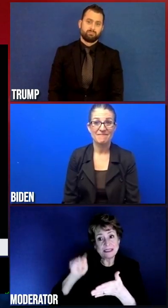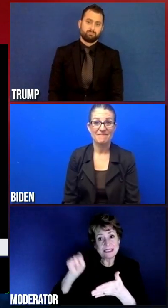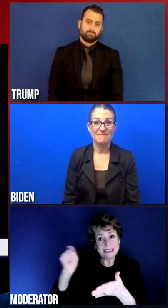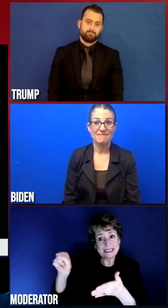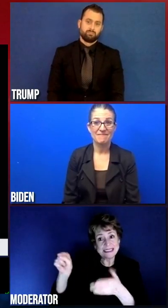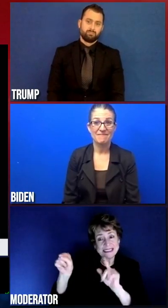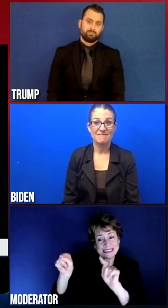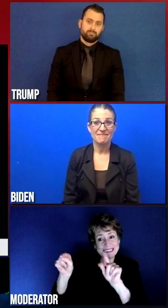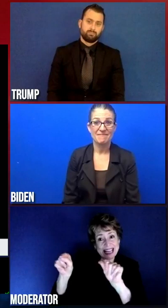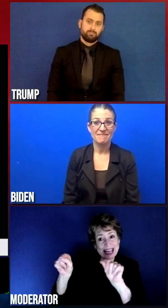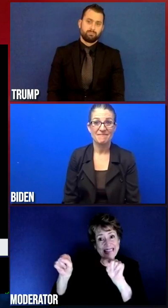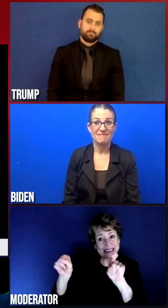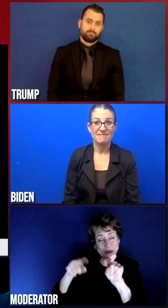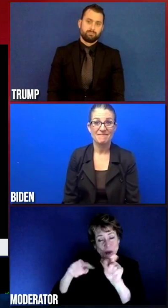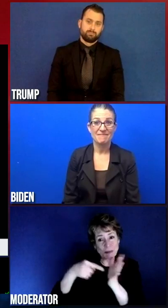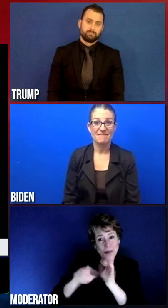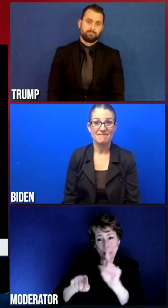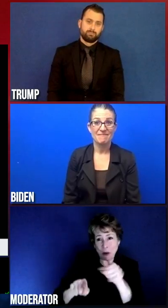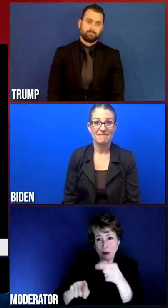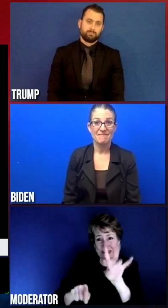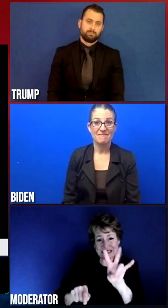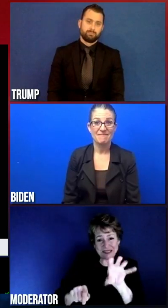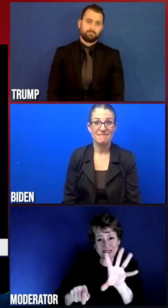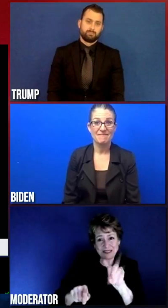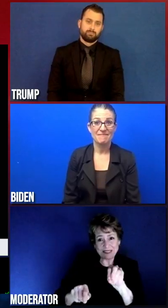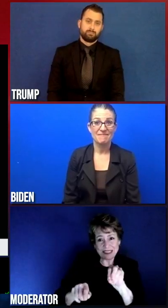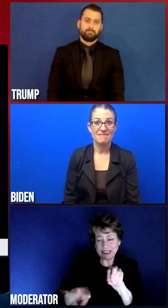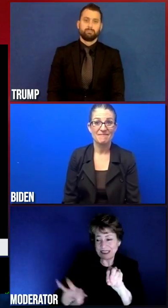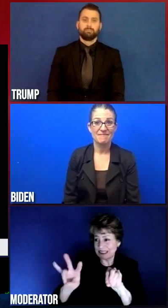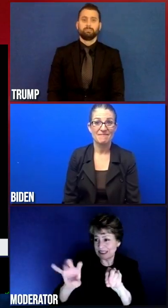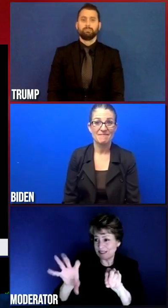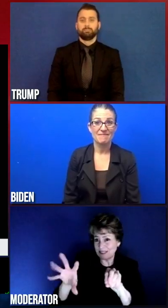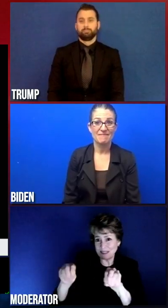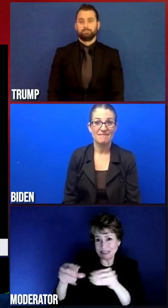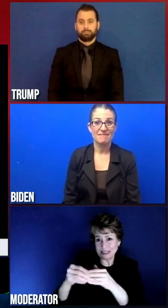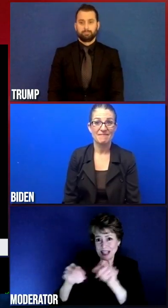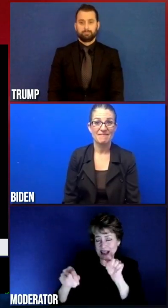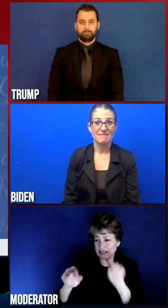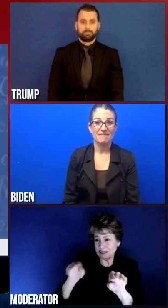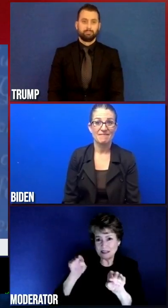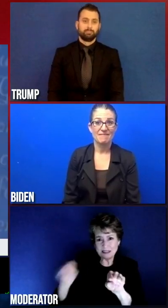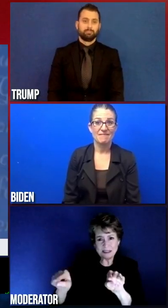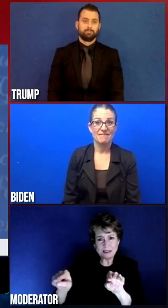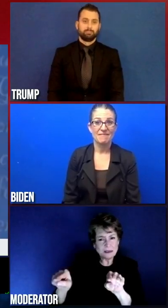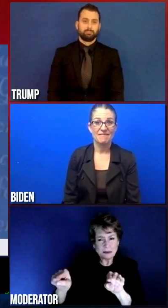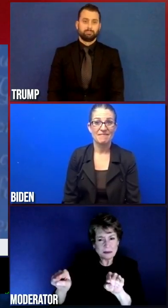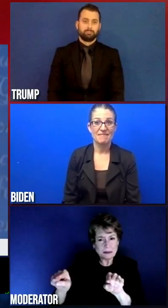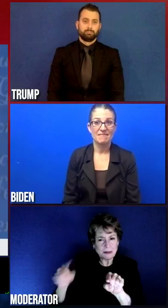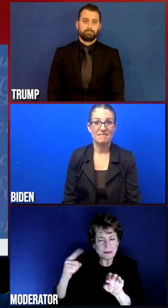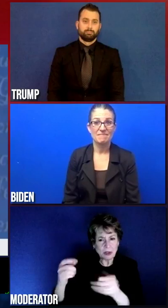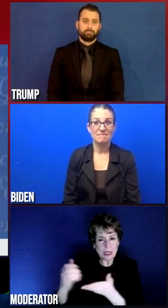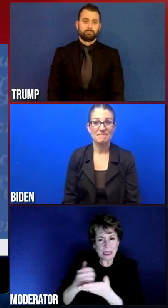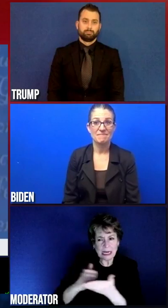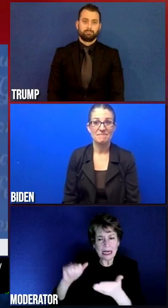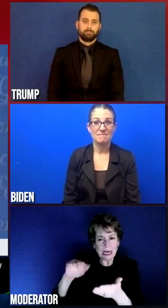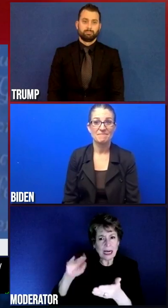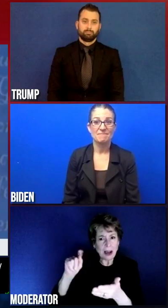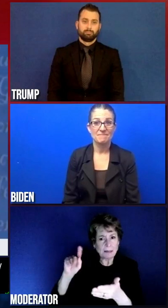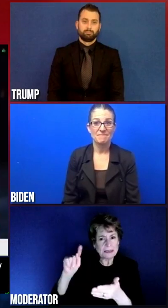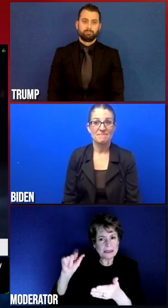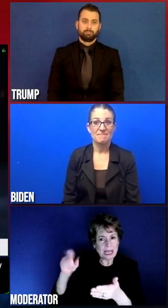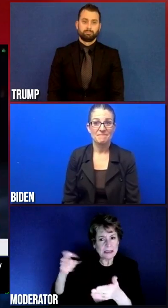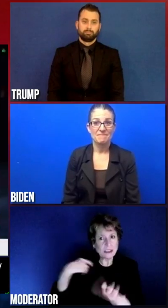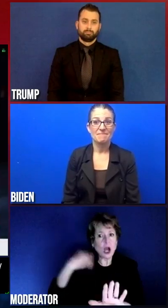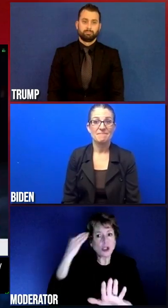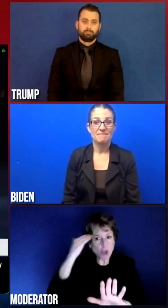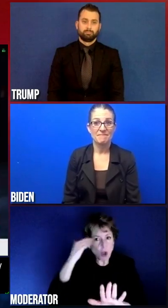in federal income tax each of those years. I know that you pay a lot of other taxes, but I'm asking